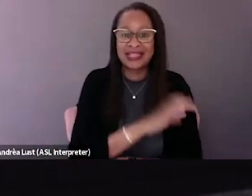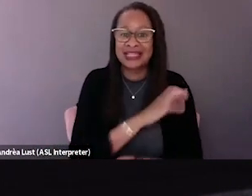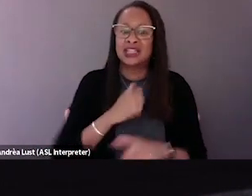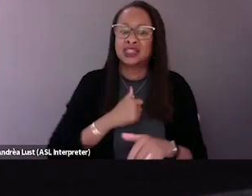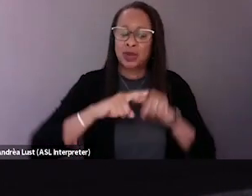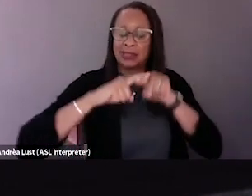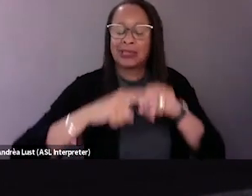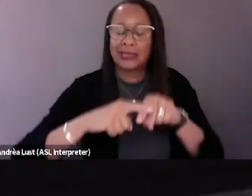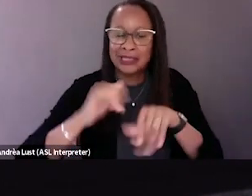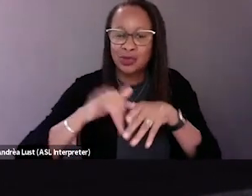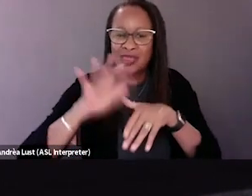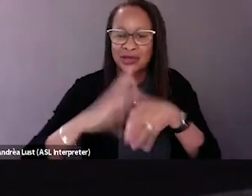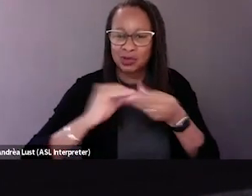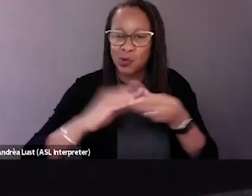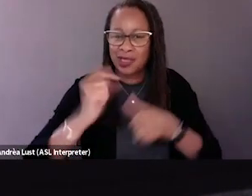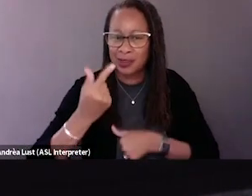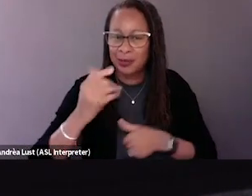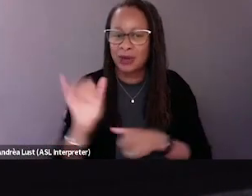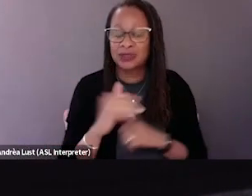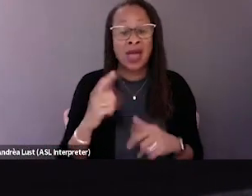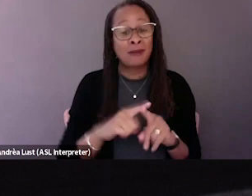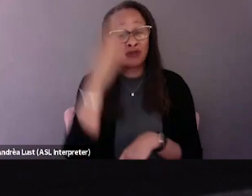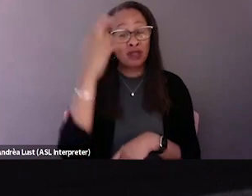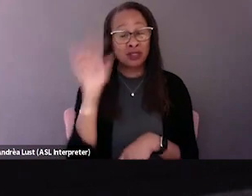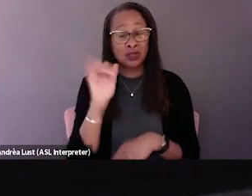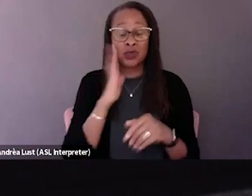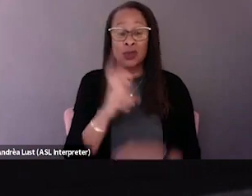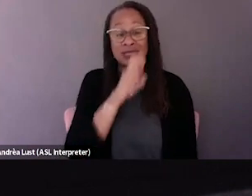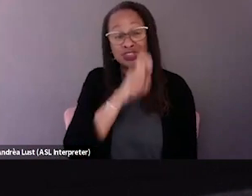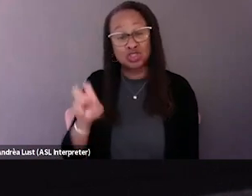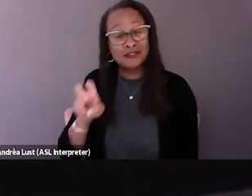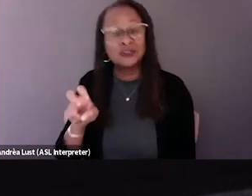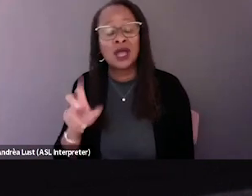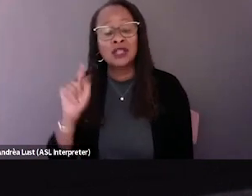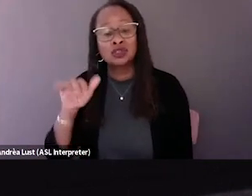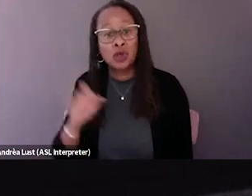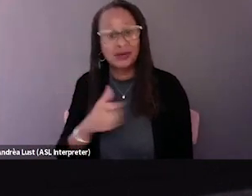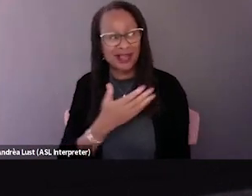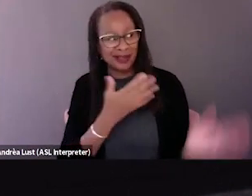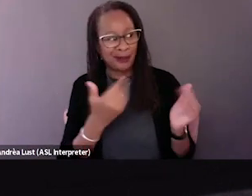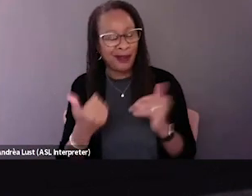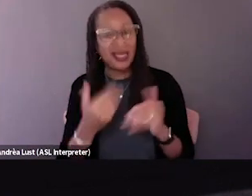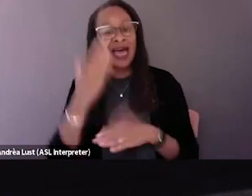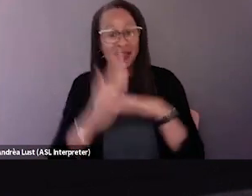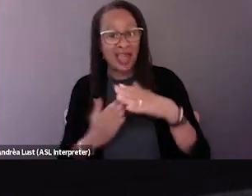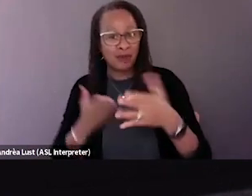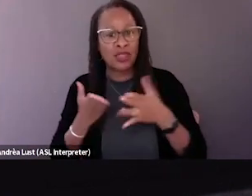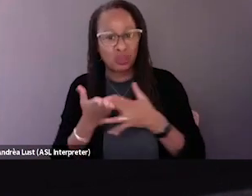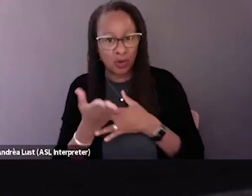bit. But we realized also that there was going to be a shift in the tone. Like hopefully you're along for the ride, and then halfway through we